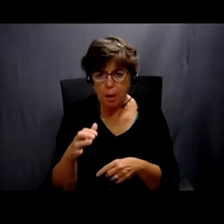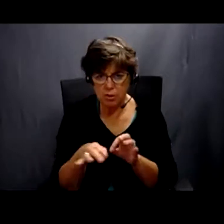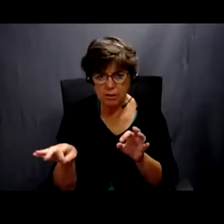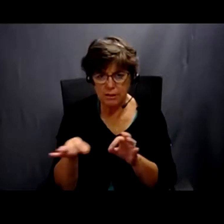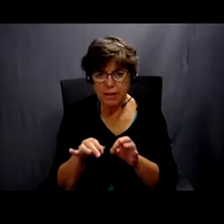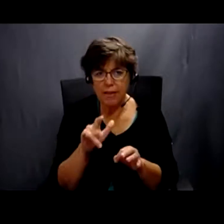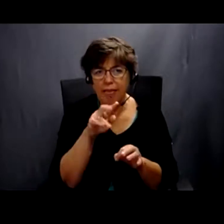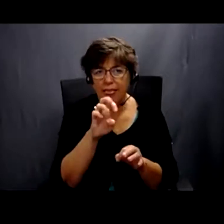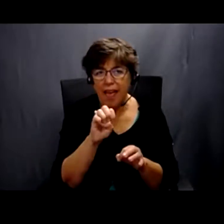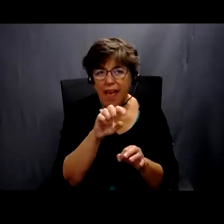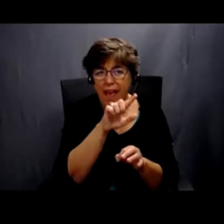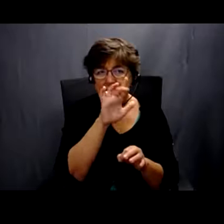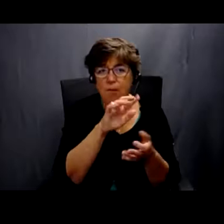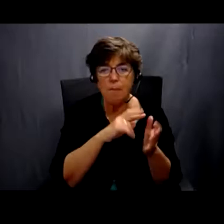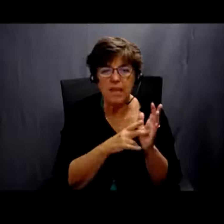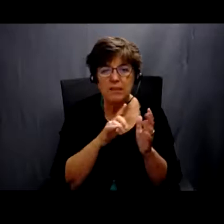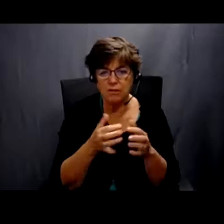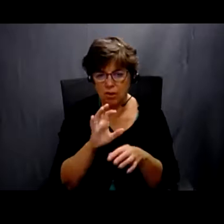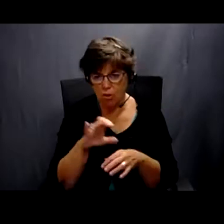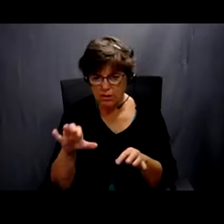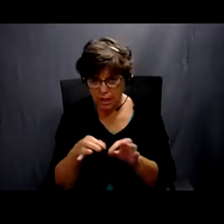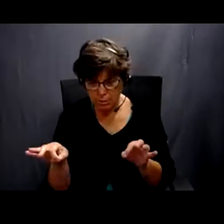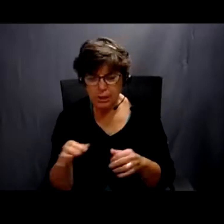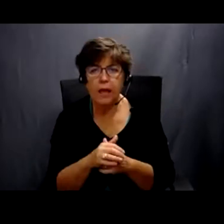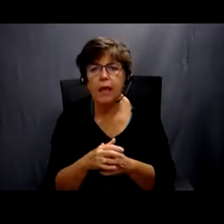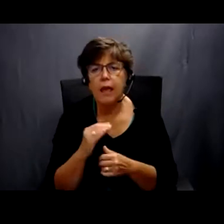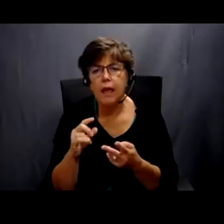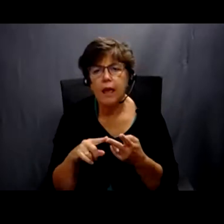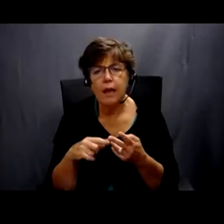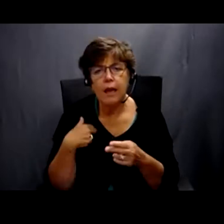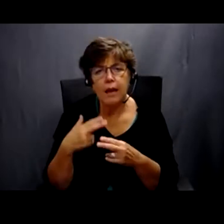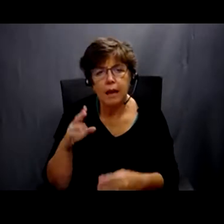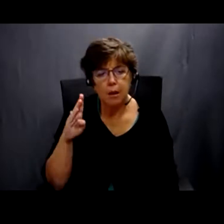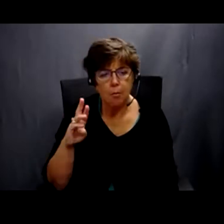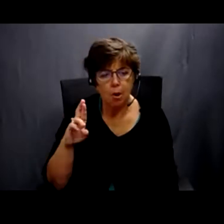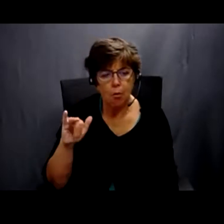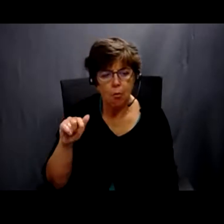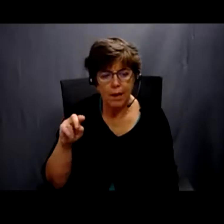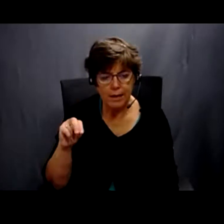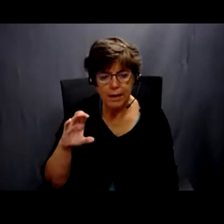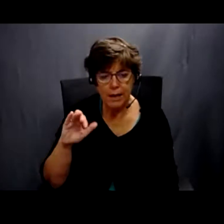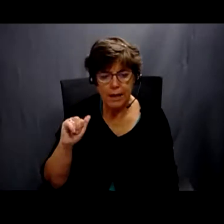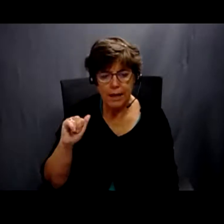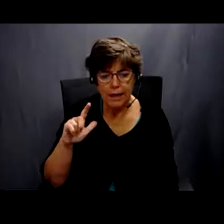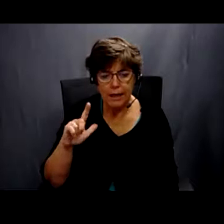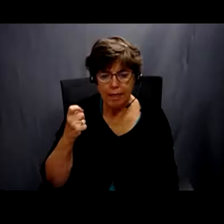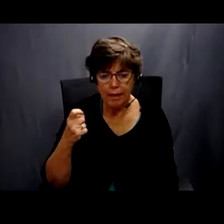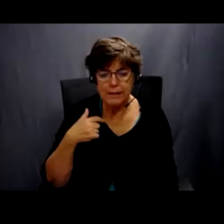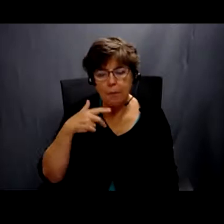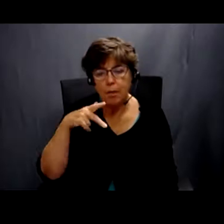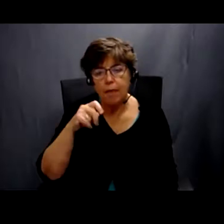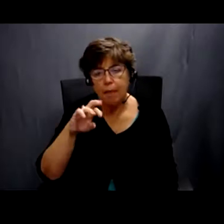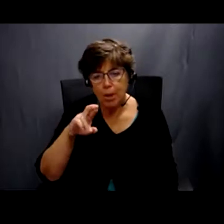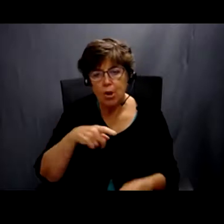that live on zoomwithrev.com means. And again, my name is Britton Calix. I'm the Peer Specialist Program Coordinator at Access